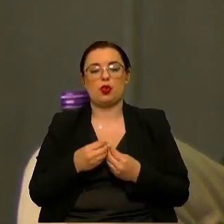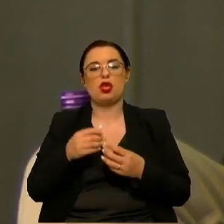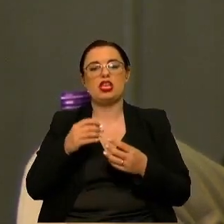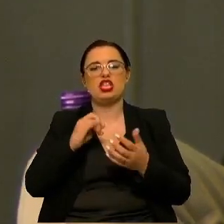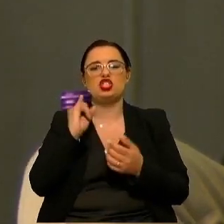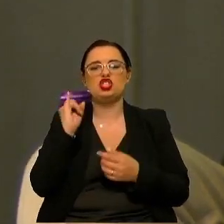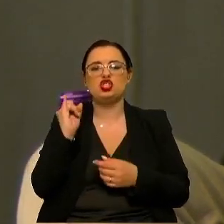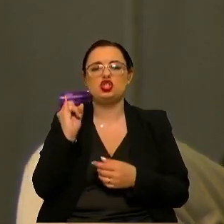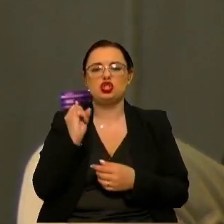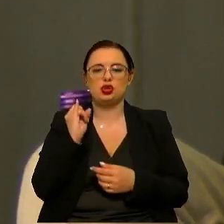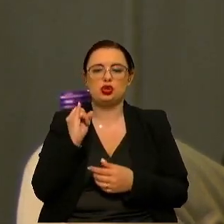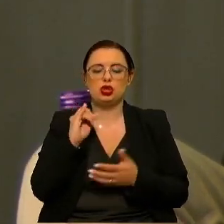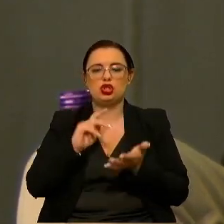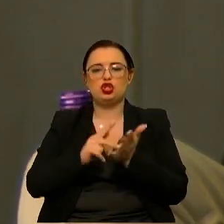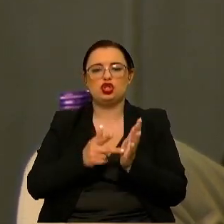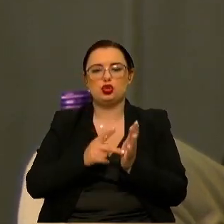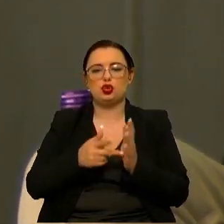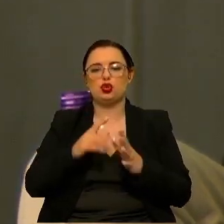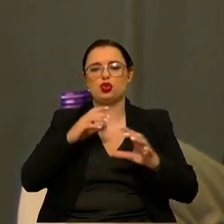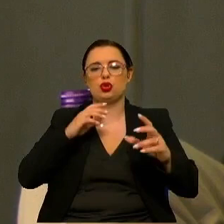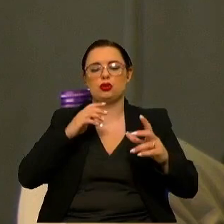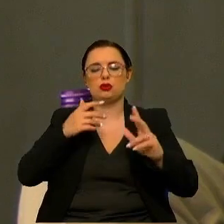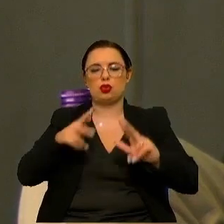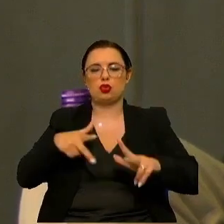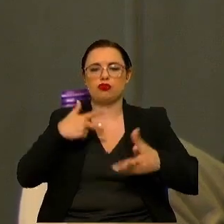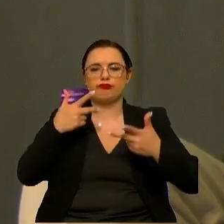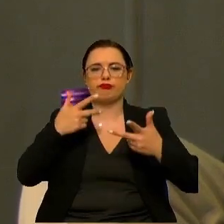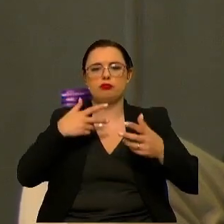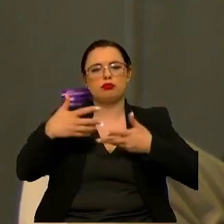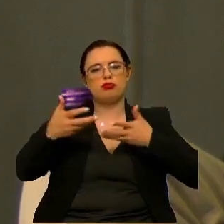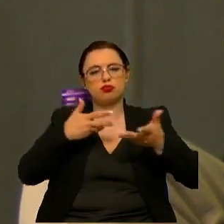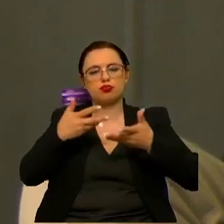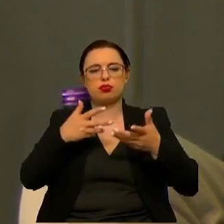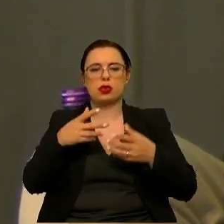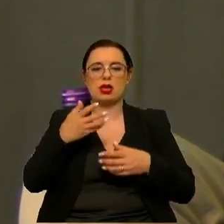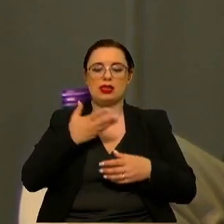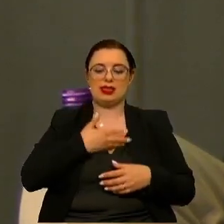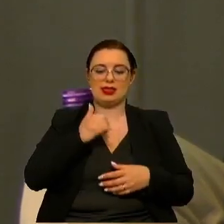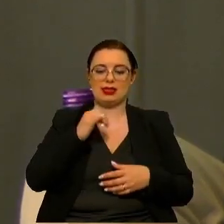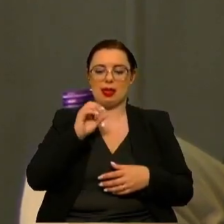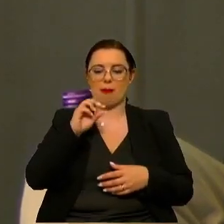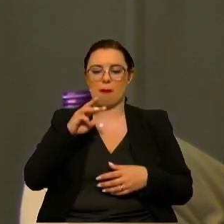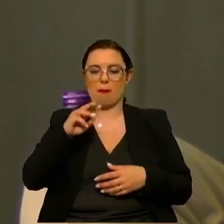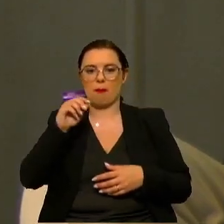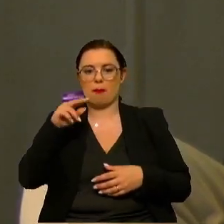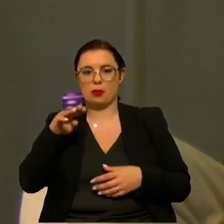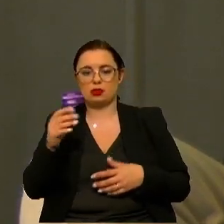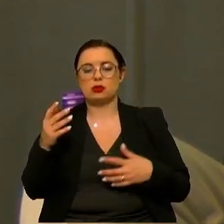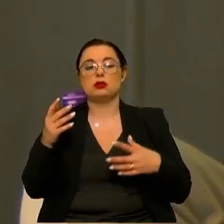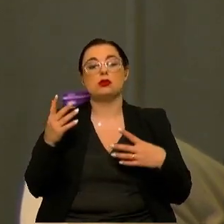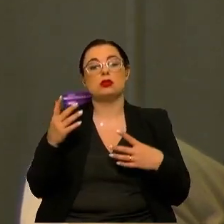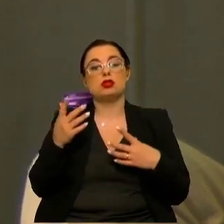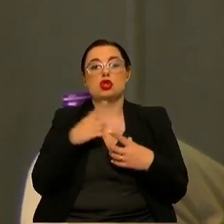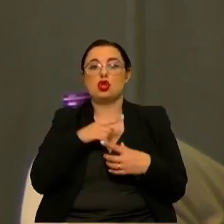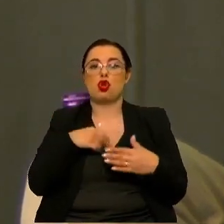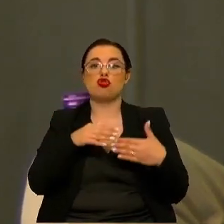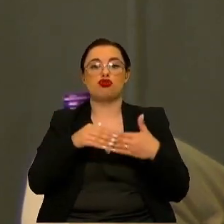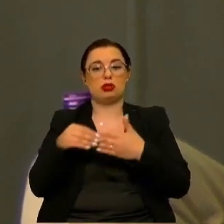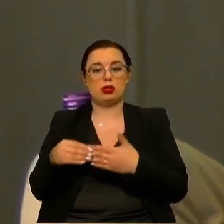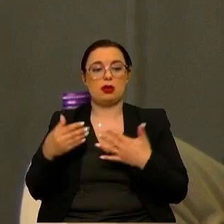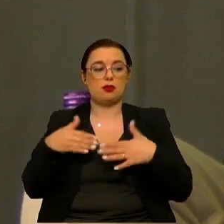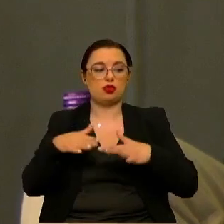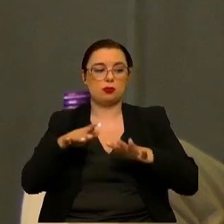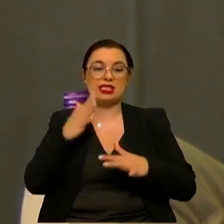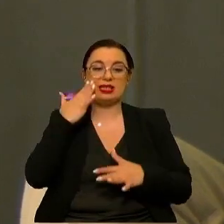is being developed with the Telecom Institute and Daimus. And this is one of our